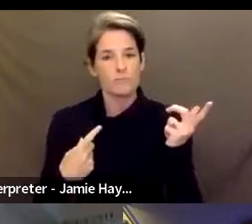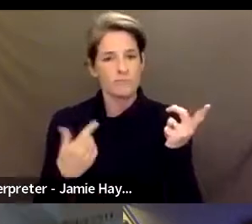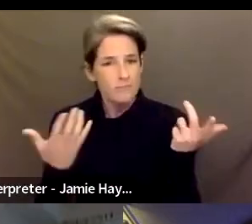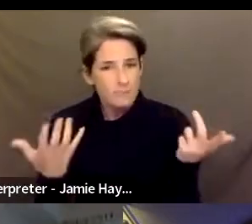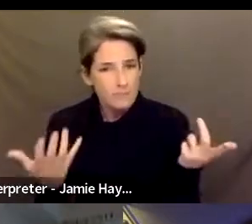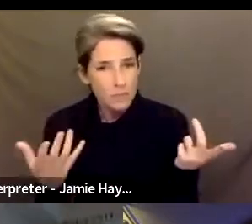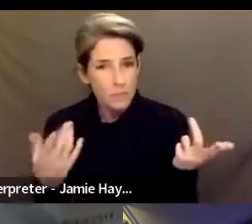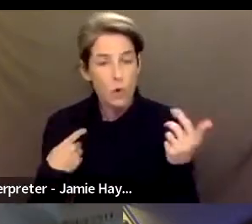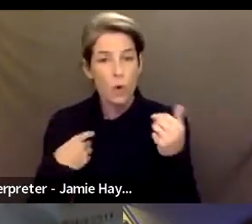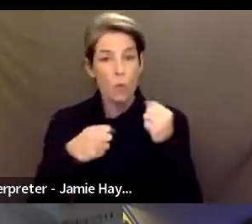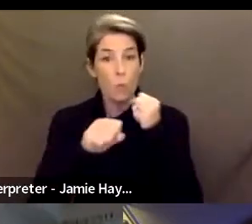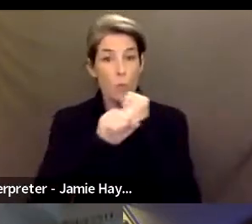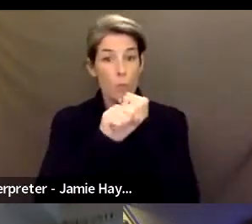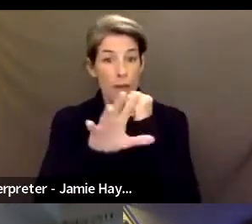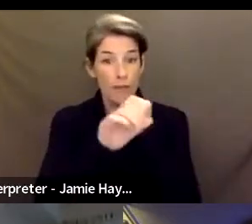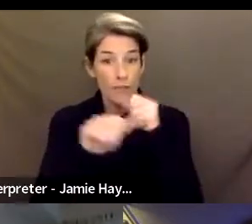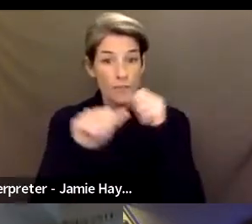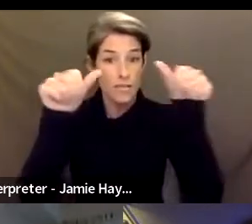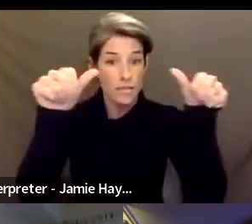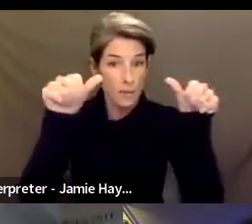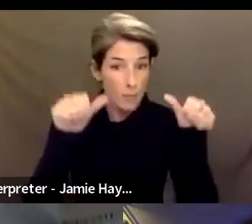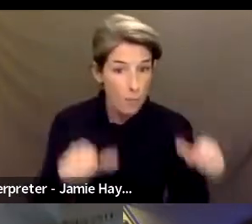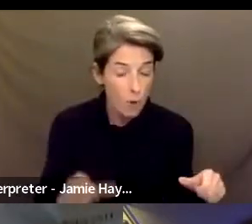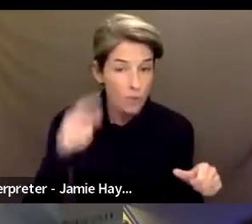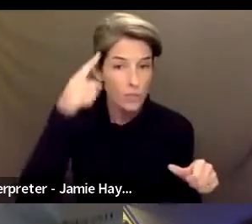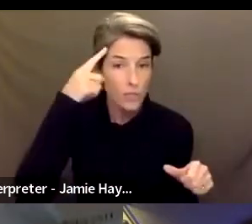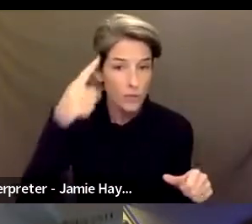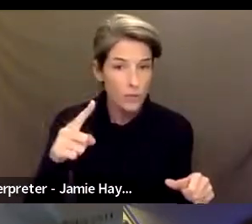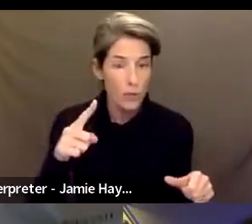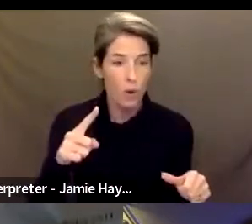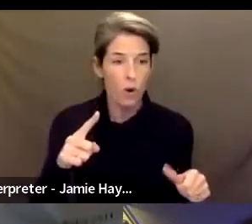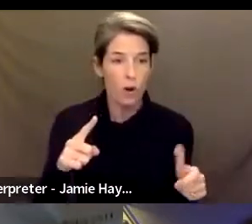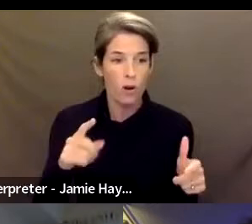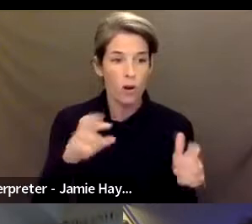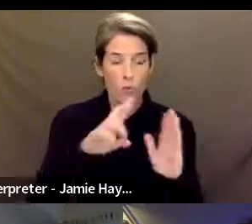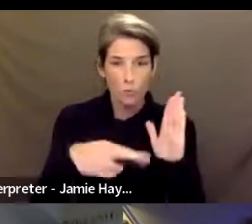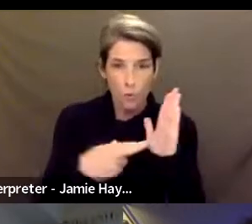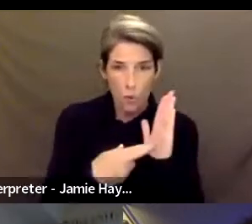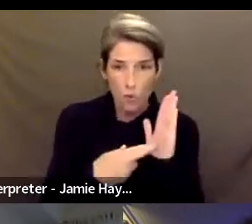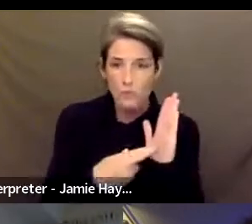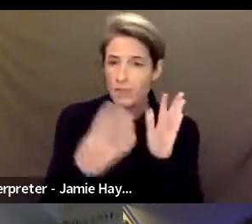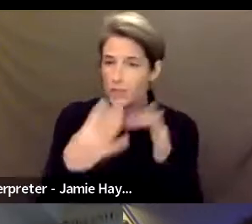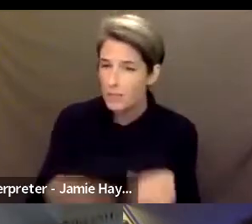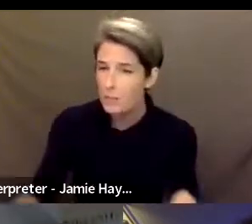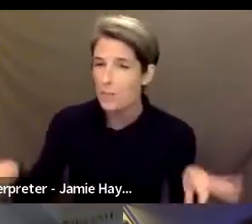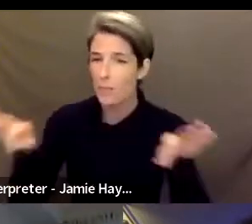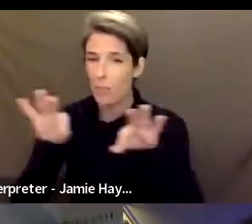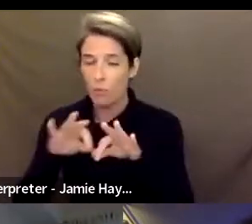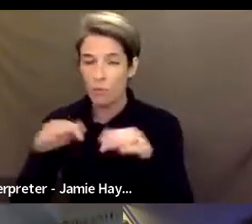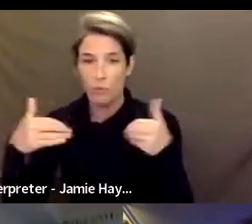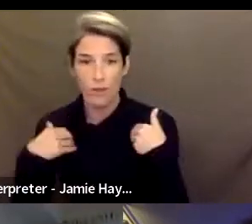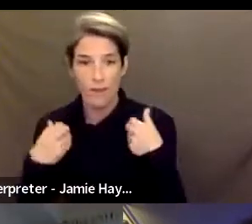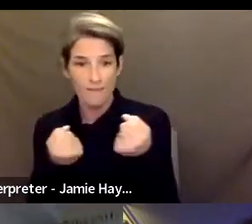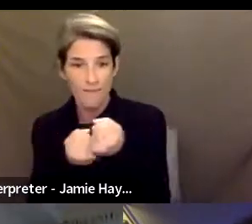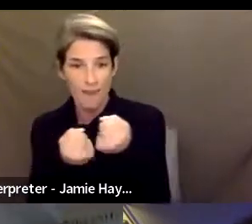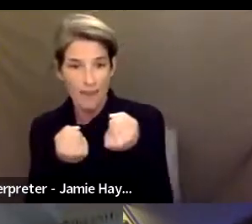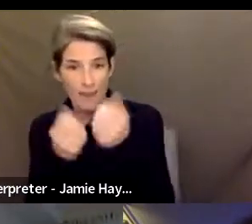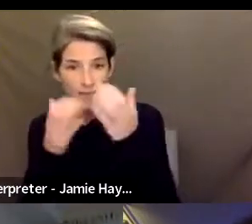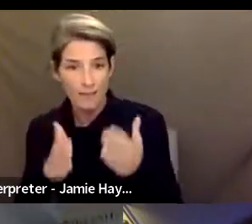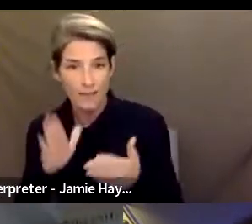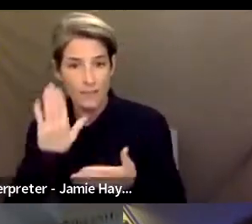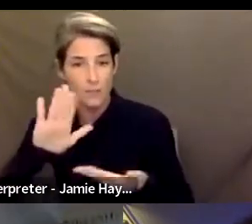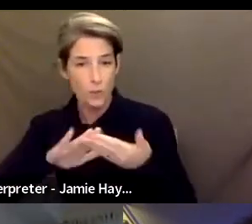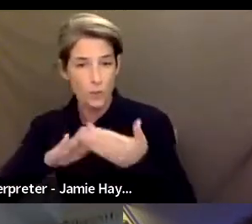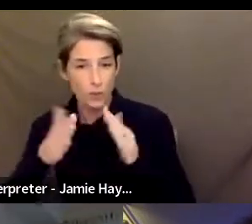What I suggest is finding advocates in your community or in other communities that you want to be associated